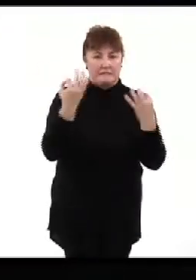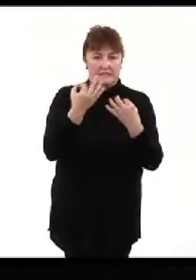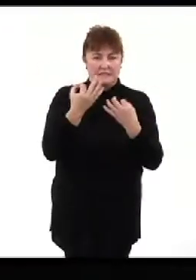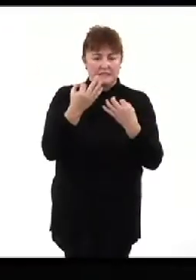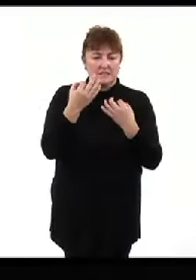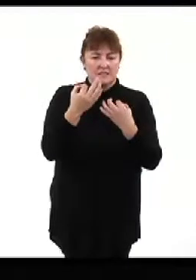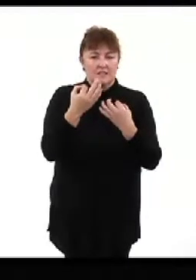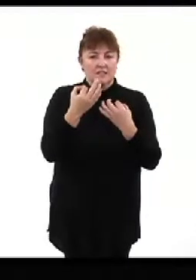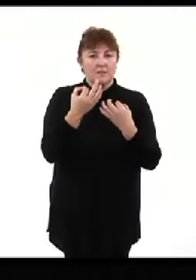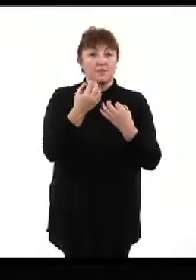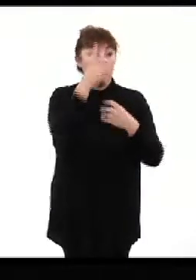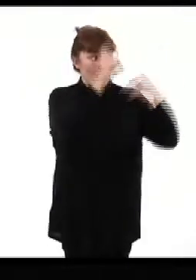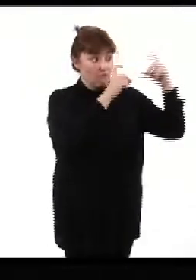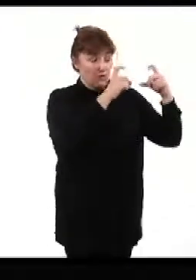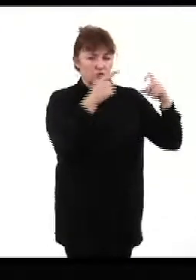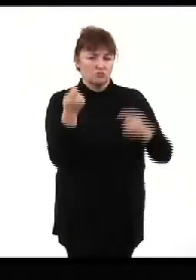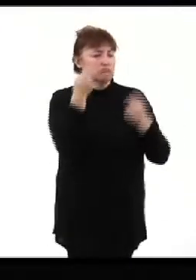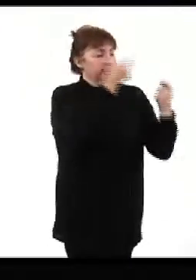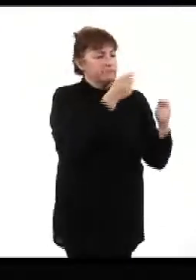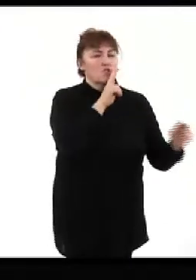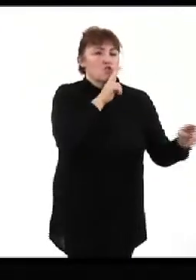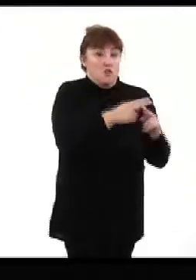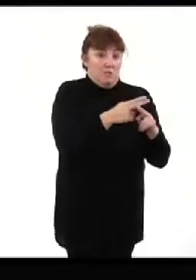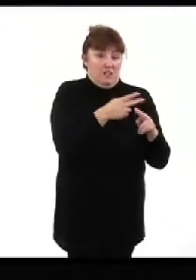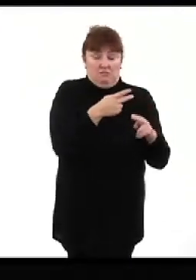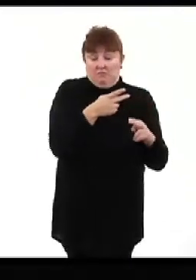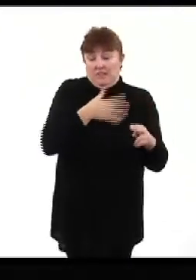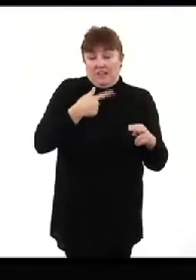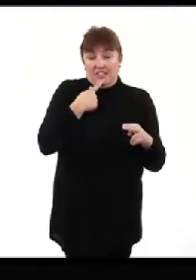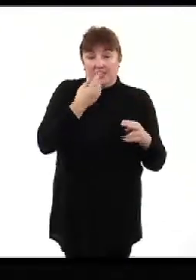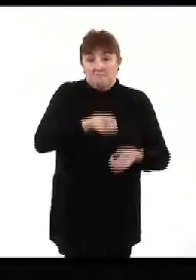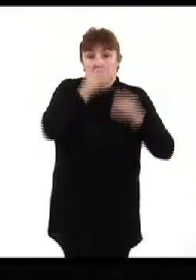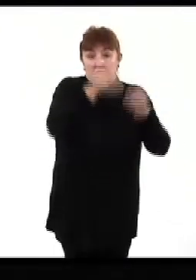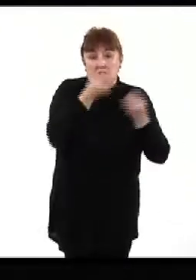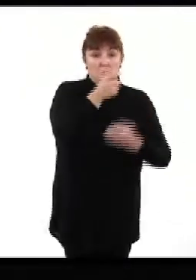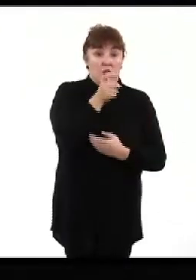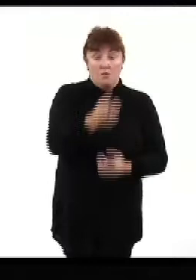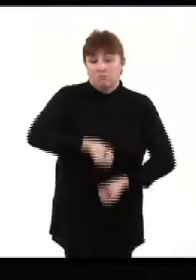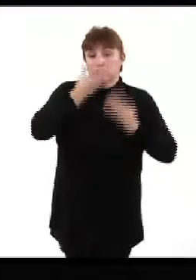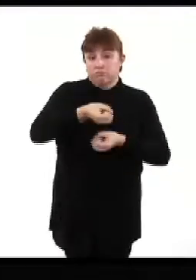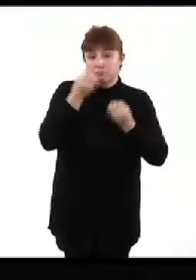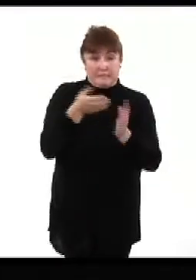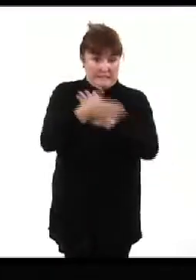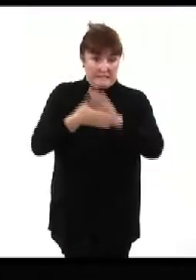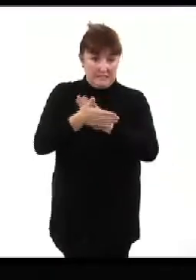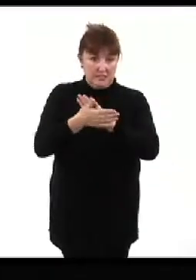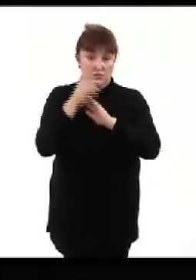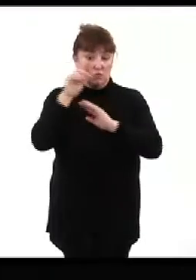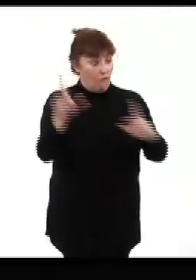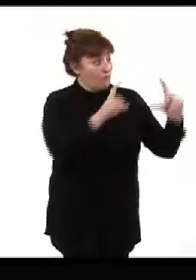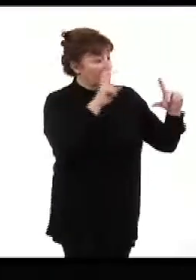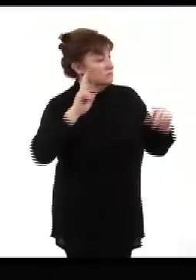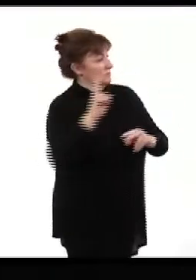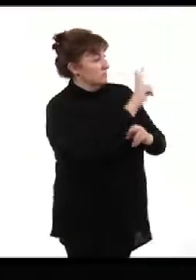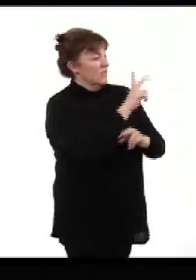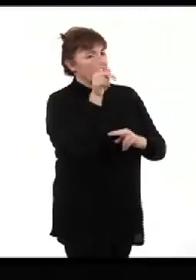and produce them. And the method that we use is called positron emission tomography, or PET. And it